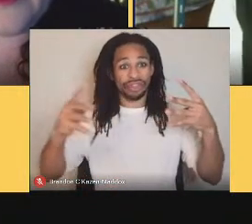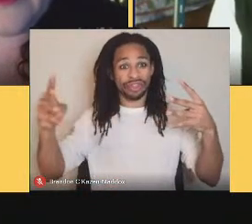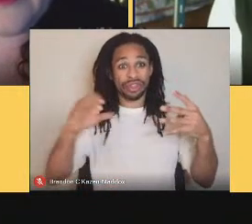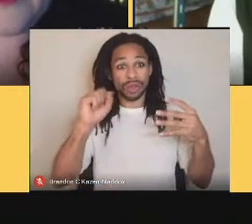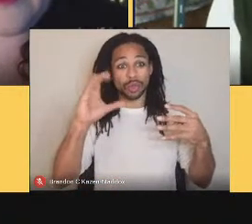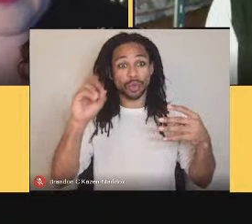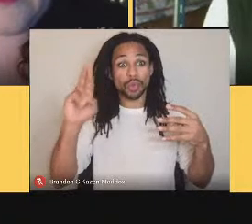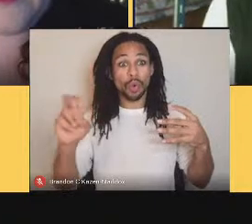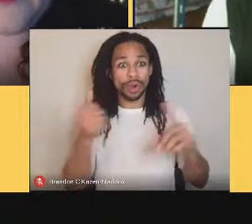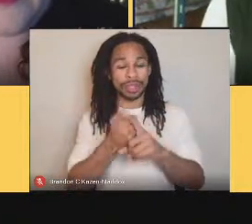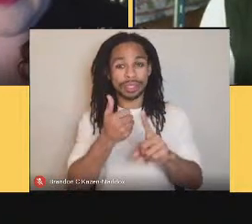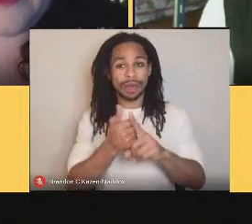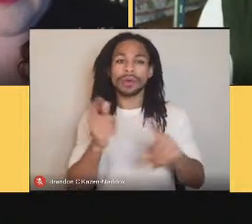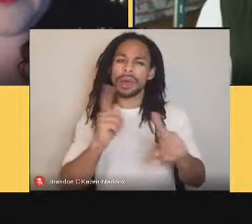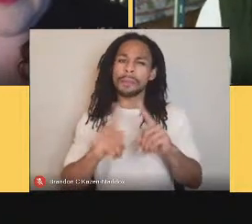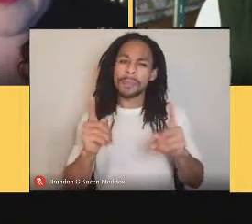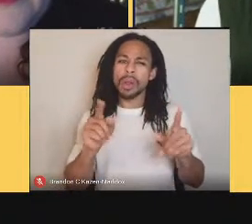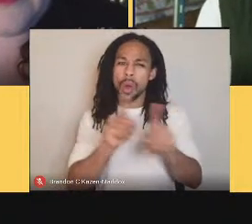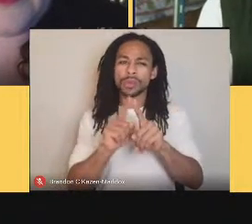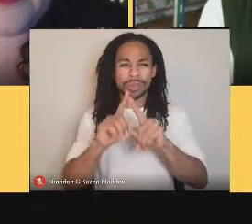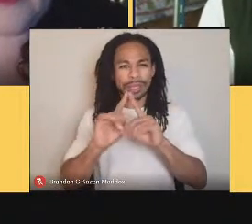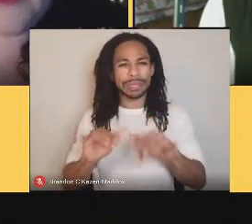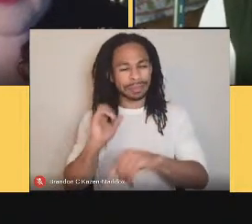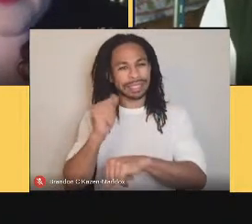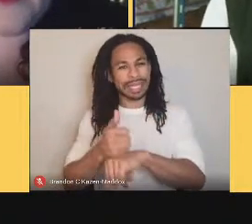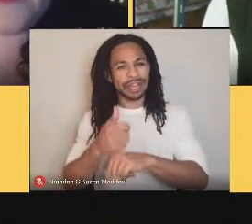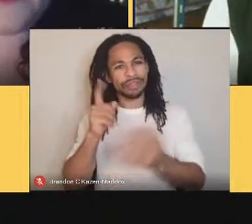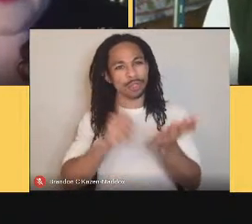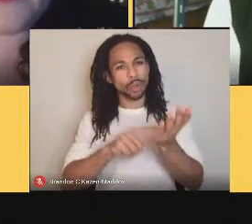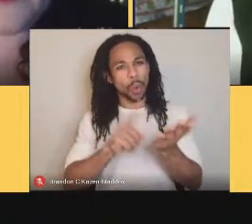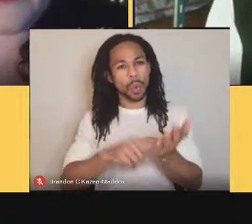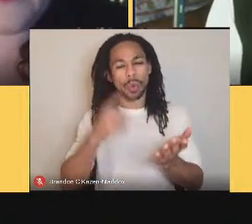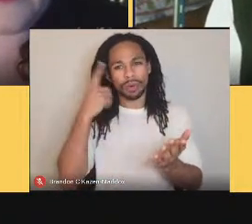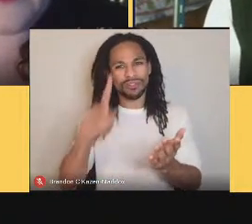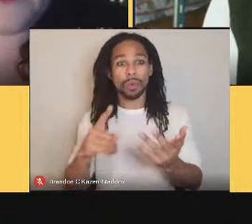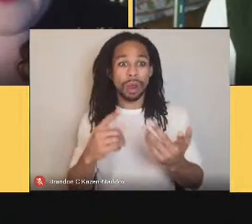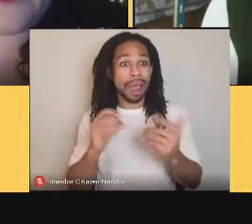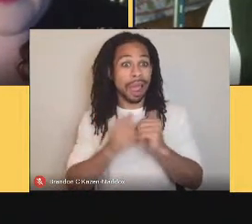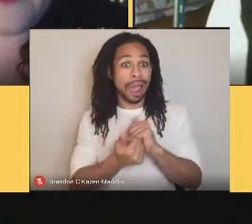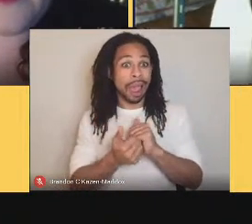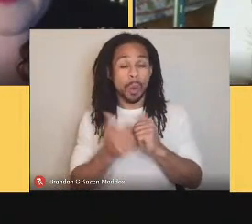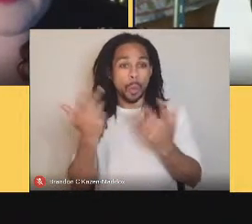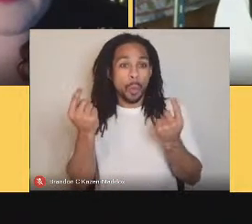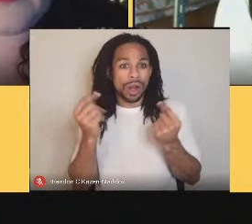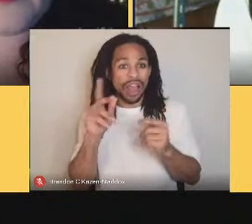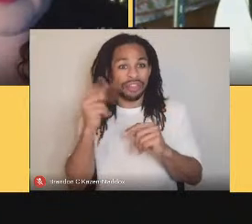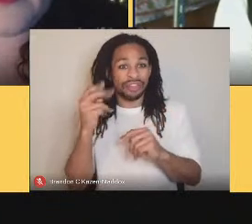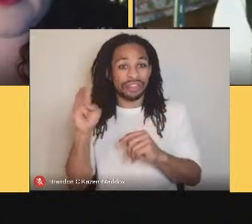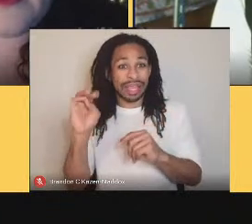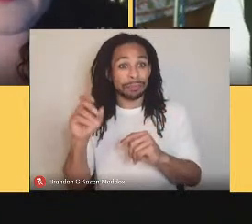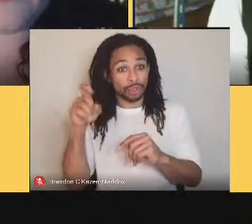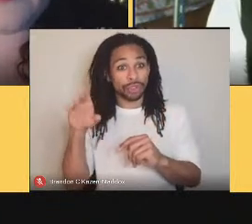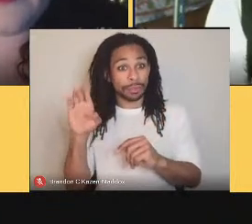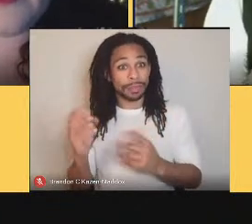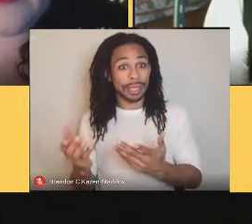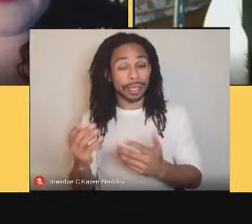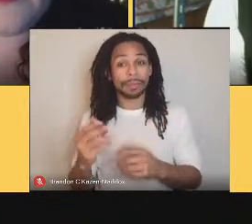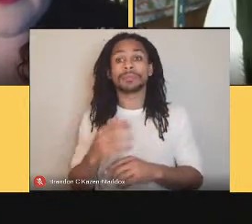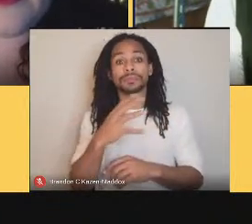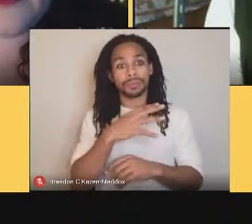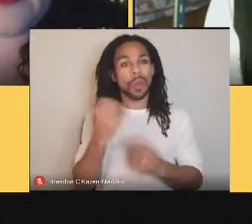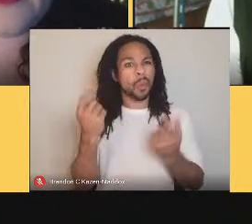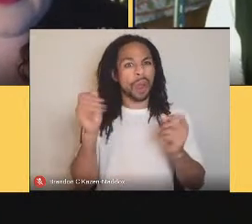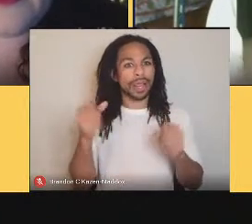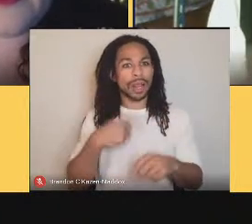it set the tone for what the show is. And that's essentially kind of what a theme should be if you're having an opening credits theme. What can we give our